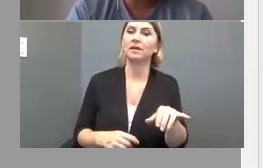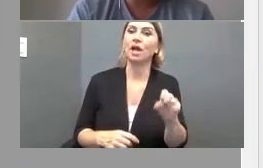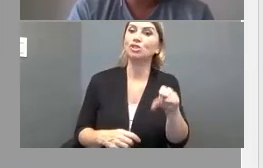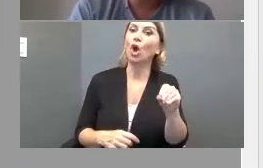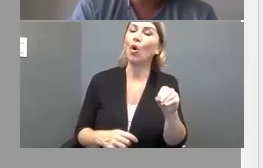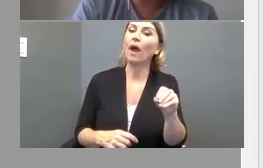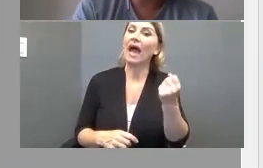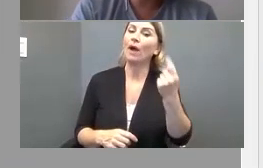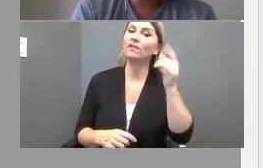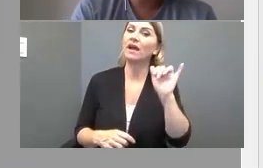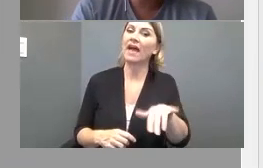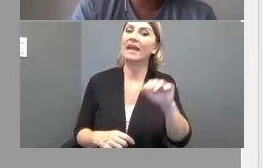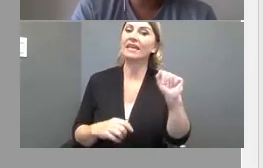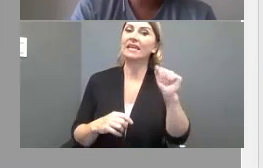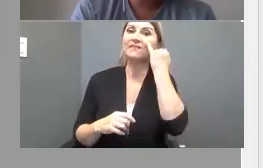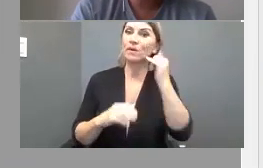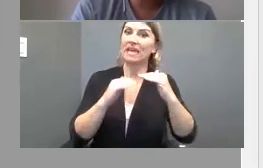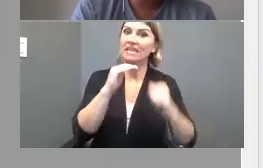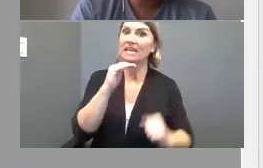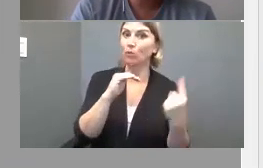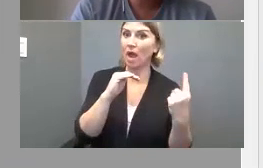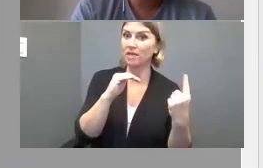if a was less than 1,